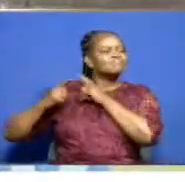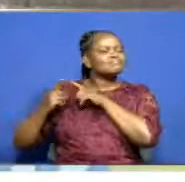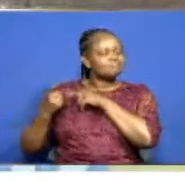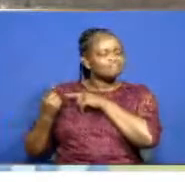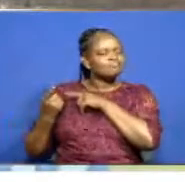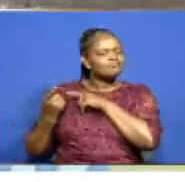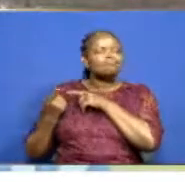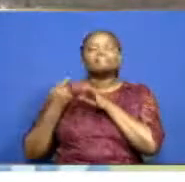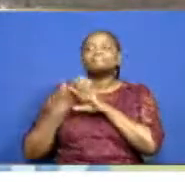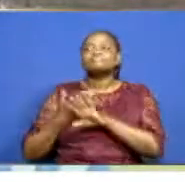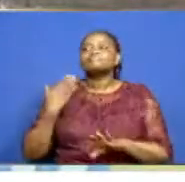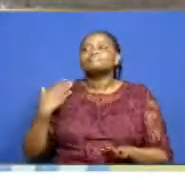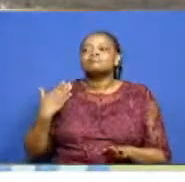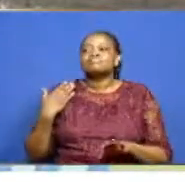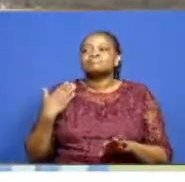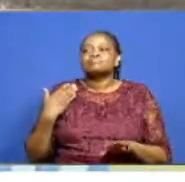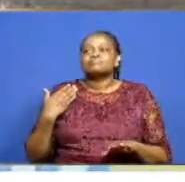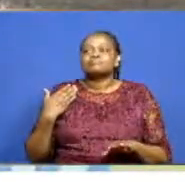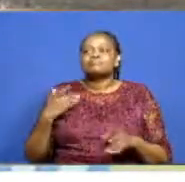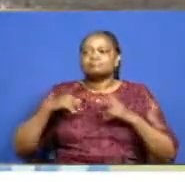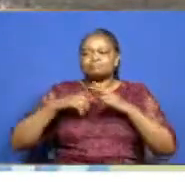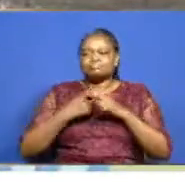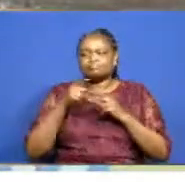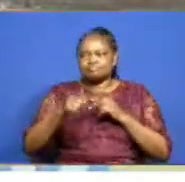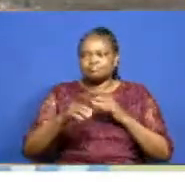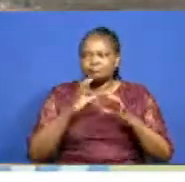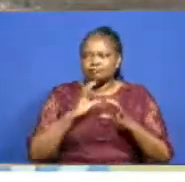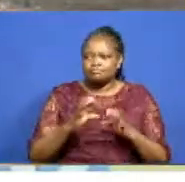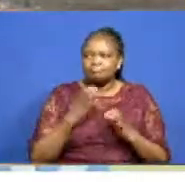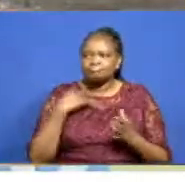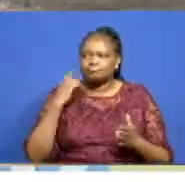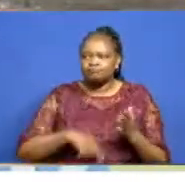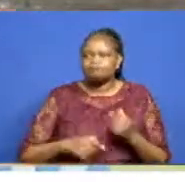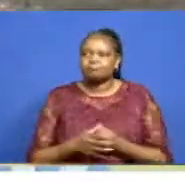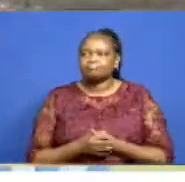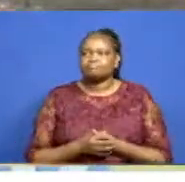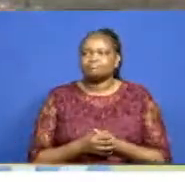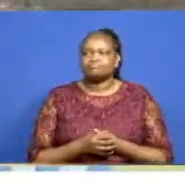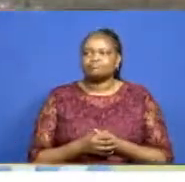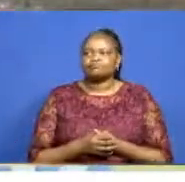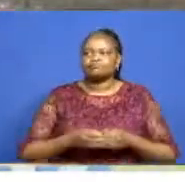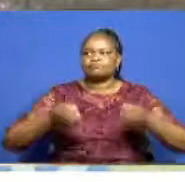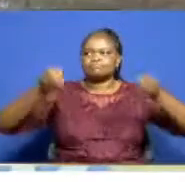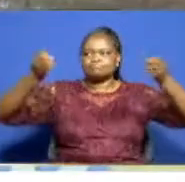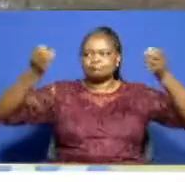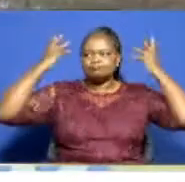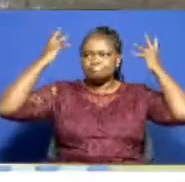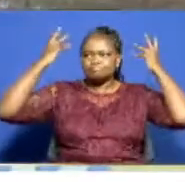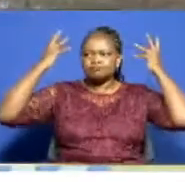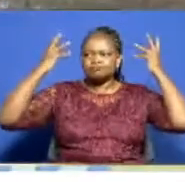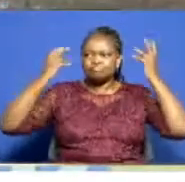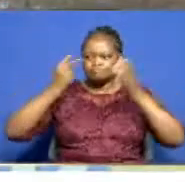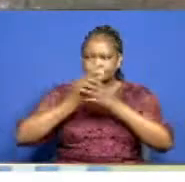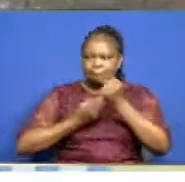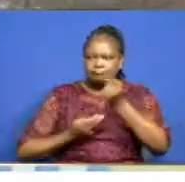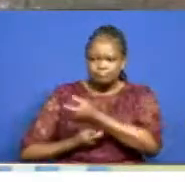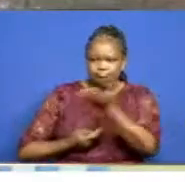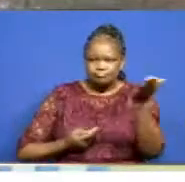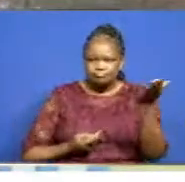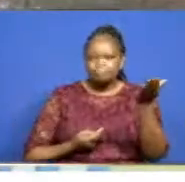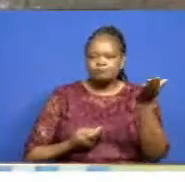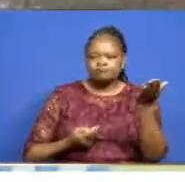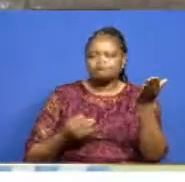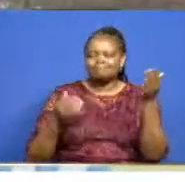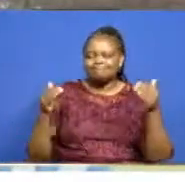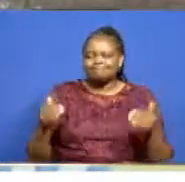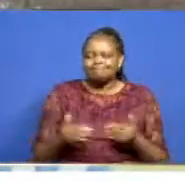But before we get into the nitty-gritties of the conversation, I just want to understand from both of you gentlemen, how much of an impact